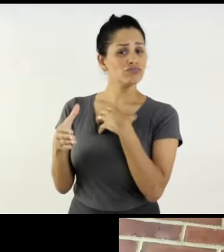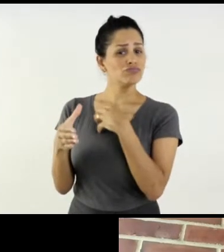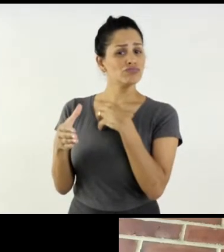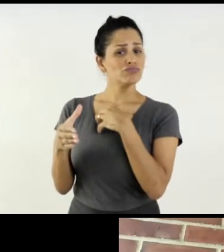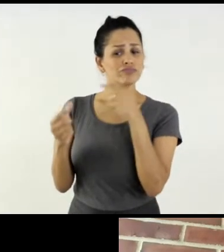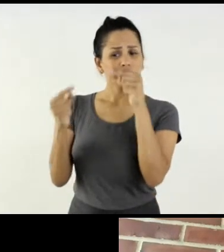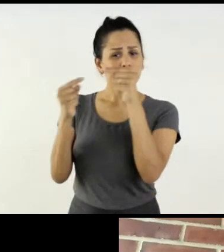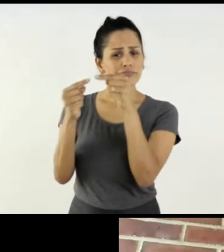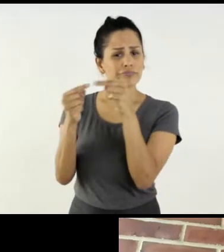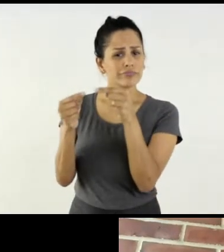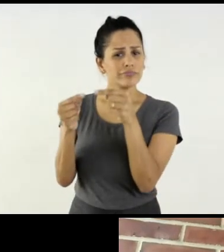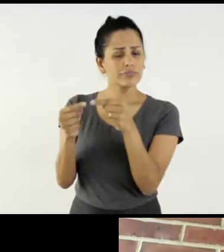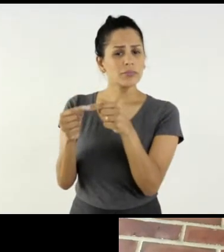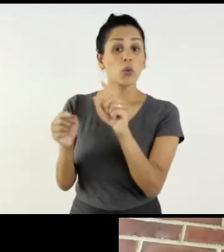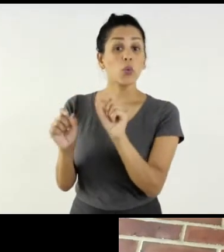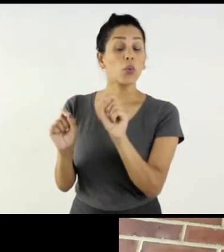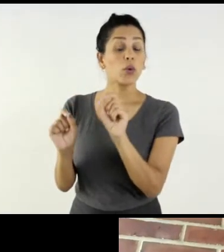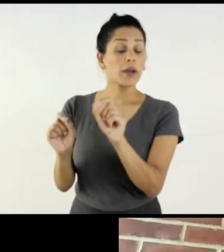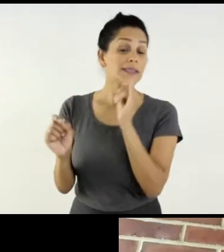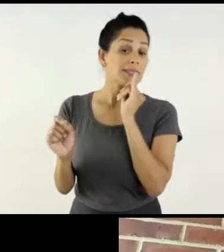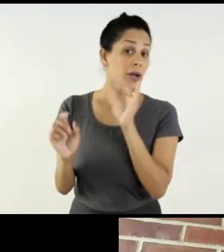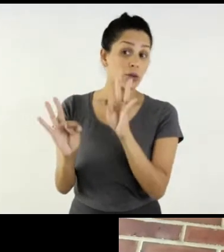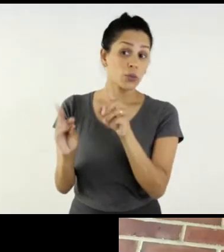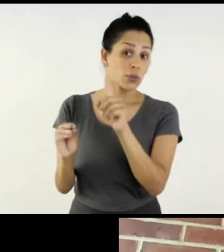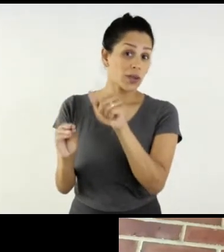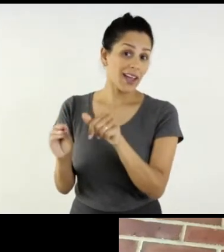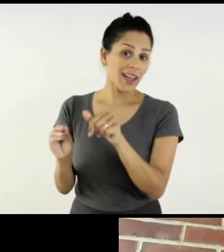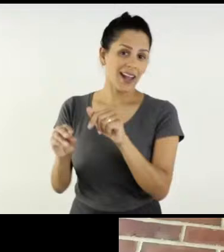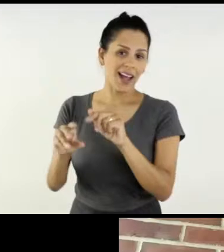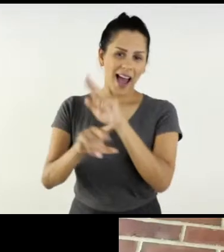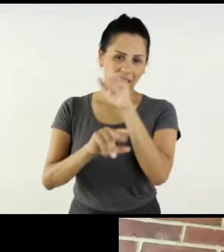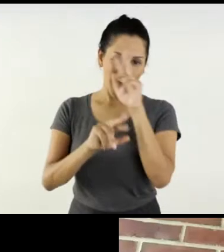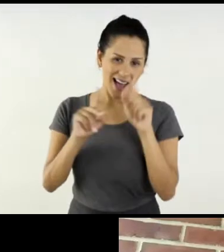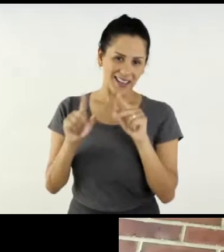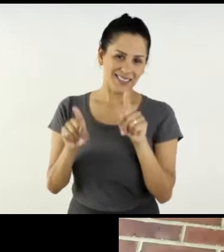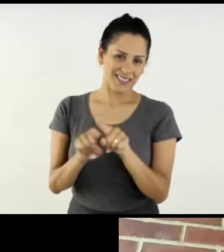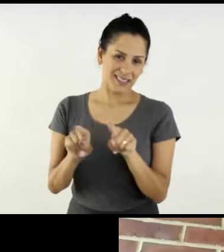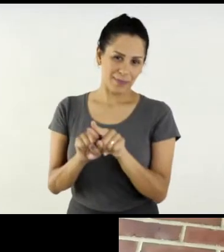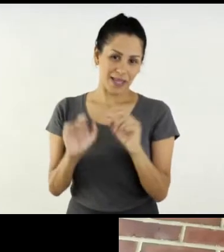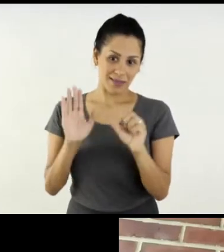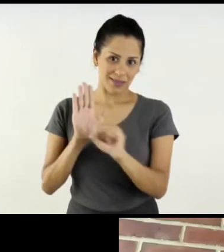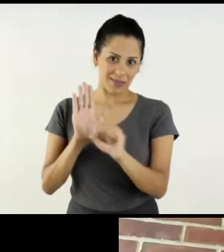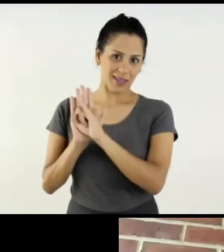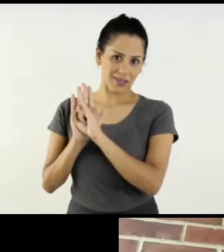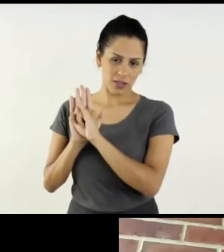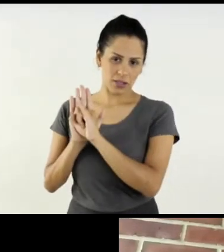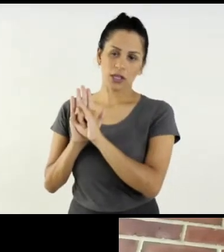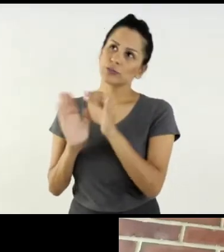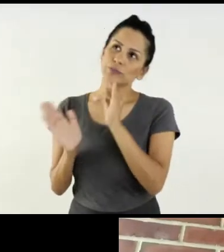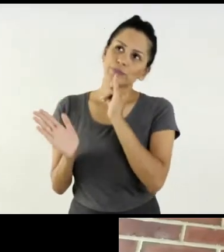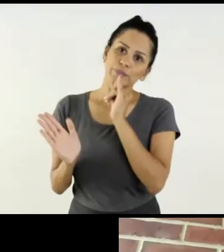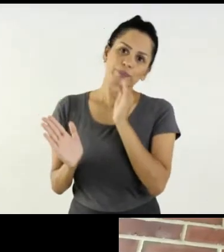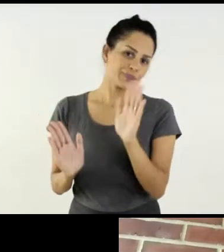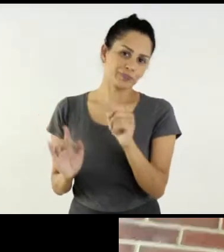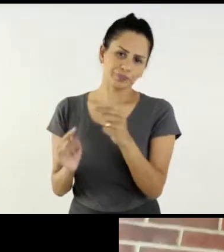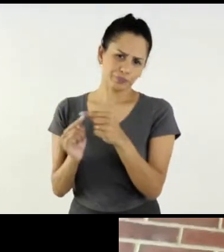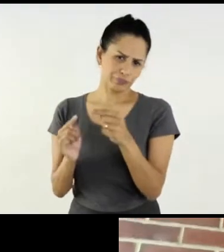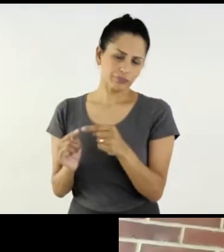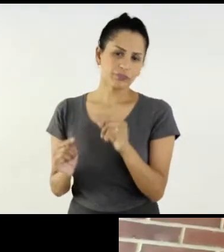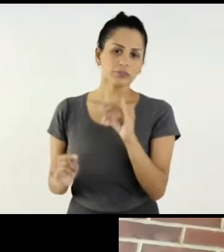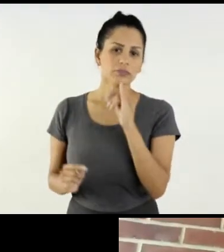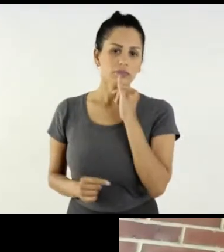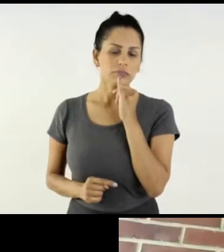For instance, there were no Black, Chicana, or Native American feminists or, you know, women included in